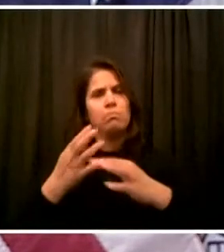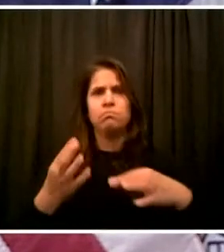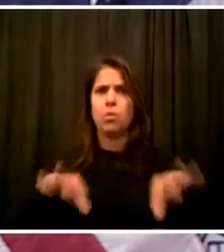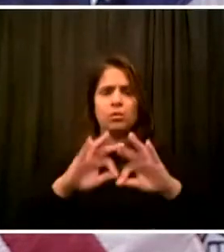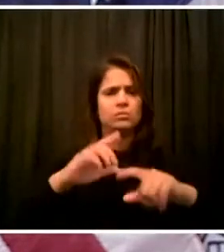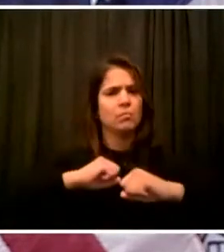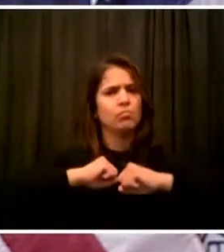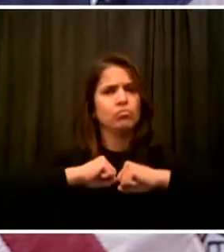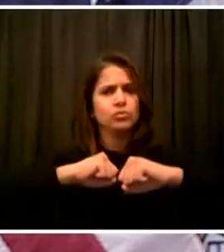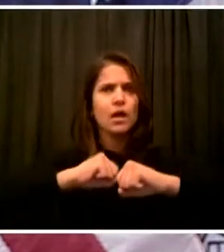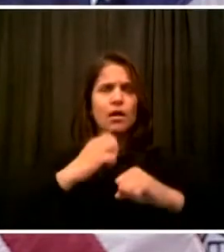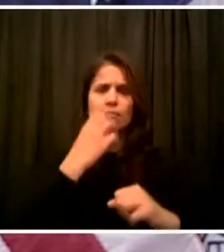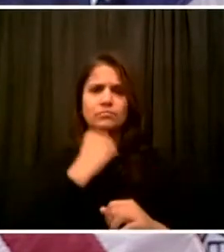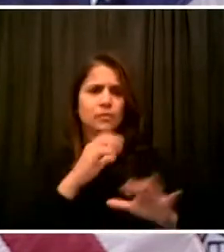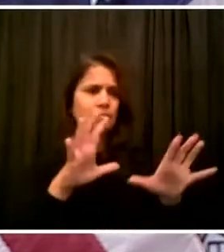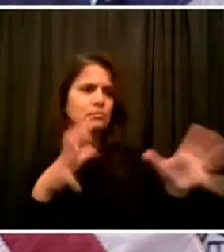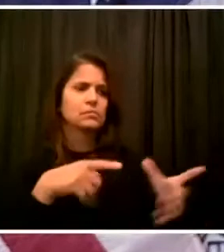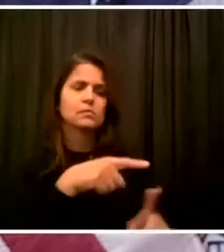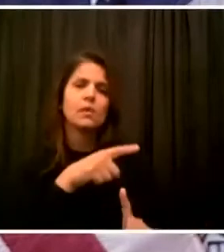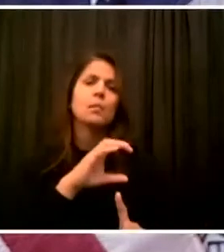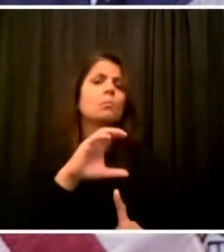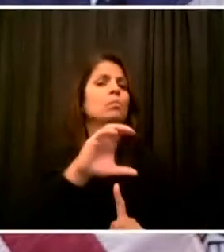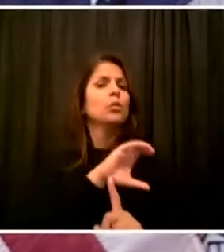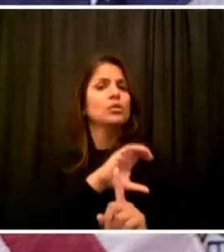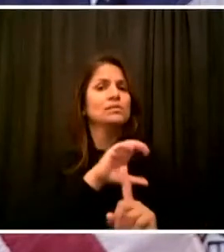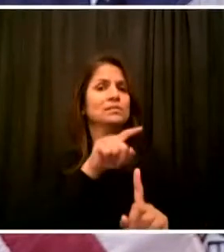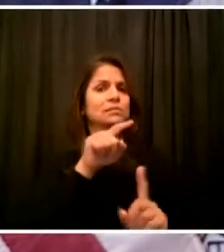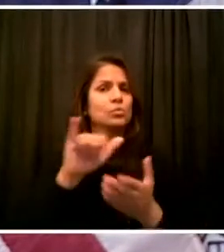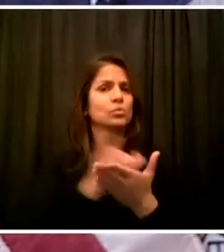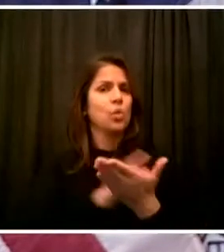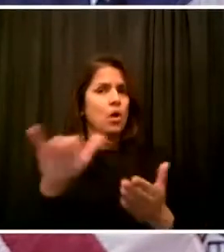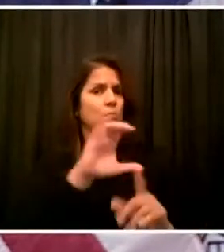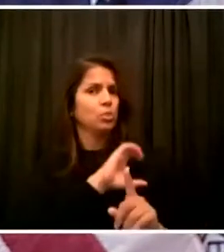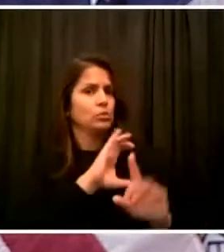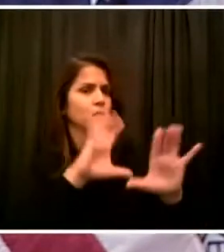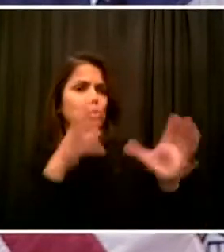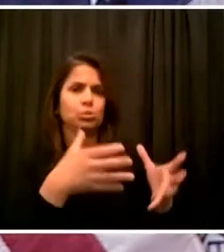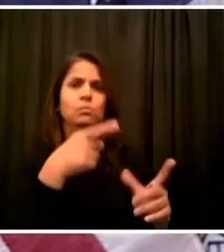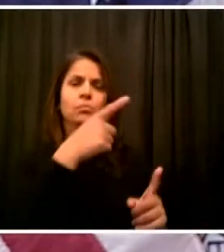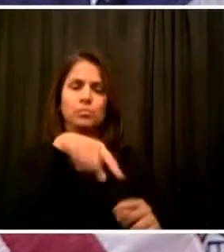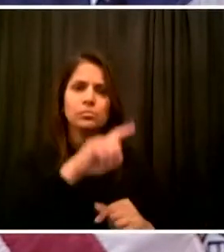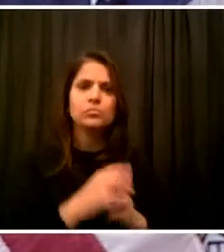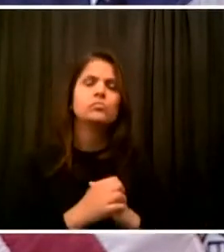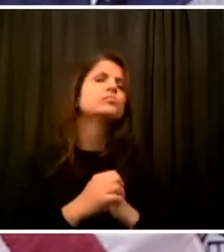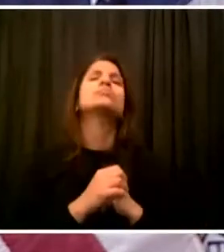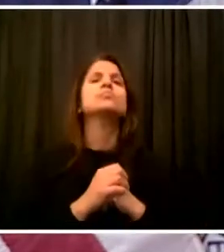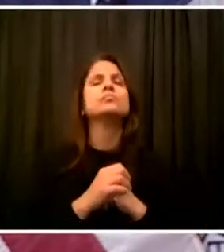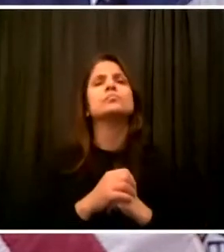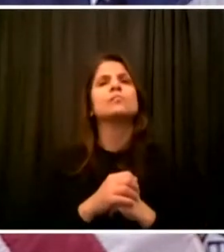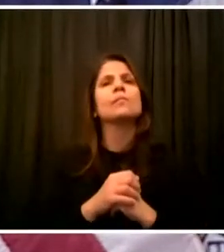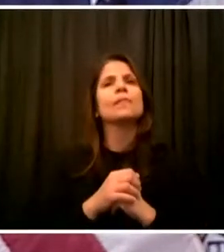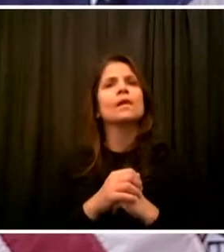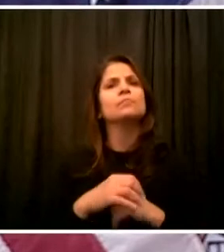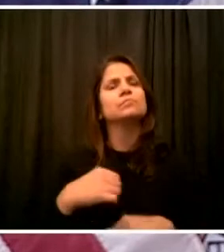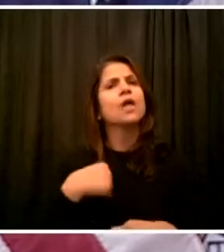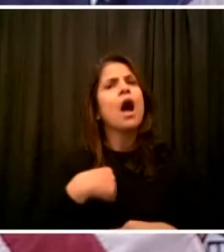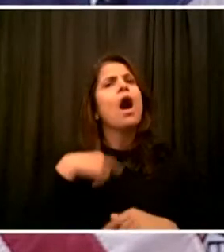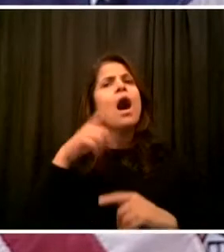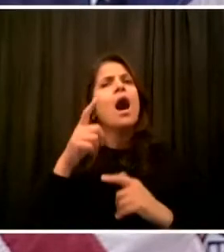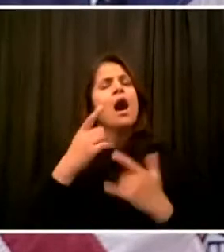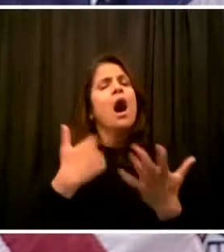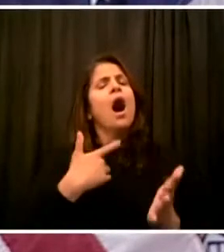statement. But I'll have more to say after I have had the opportunity to hear directly from people. And as for today's